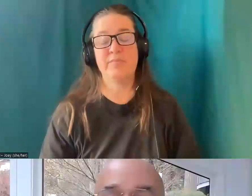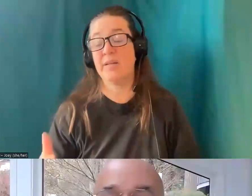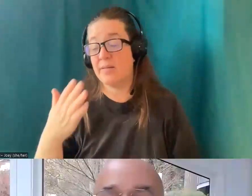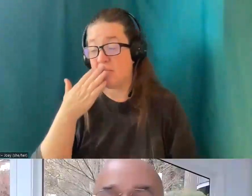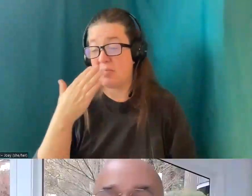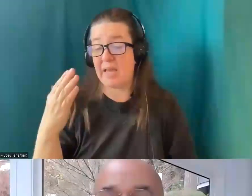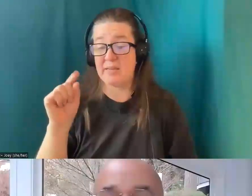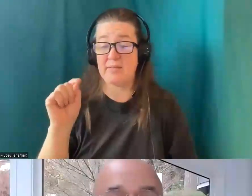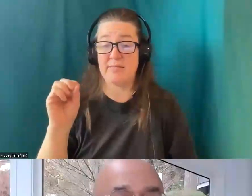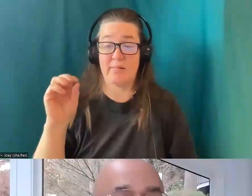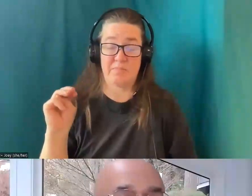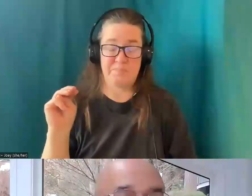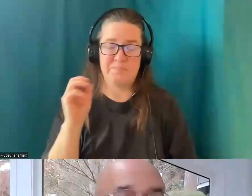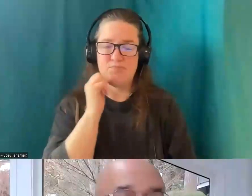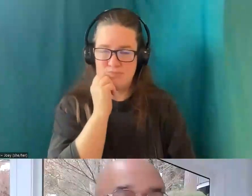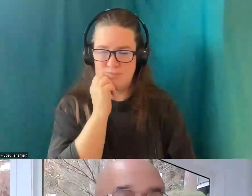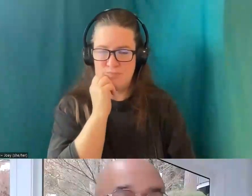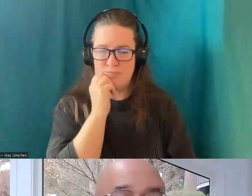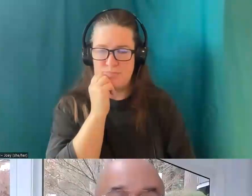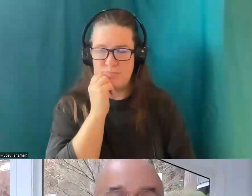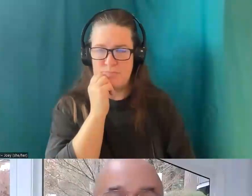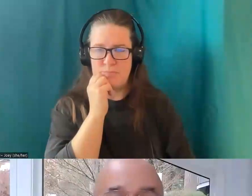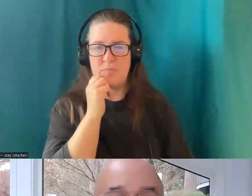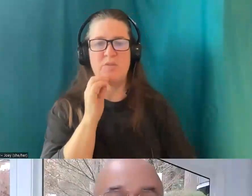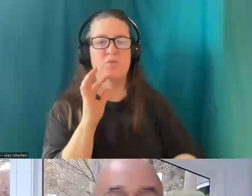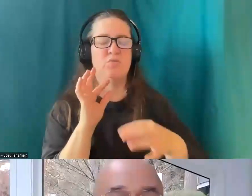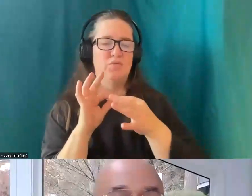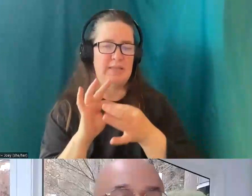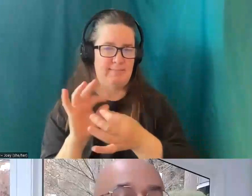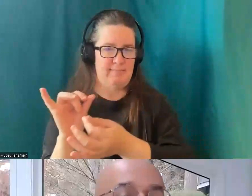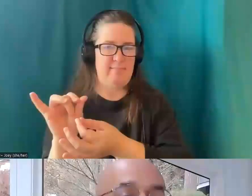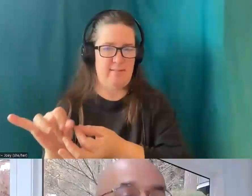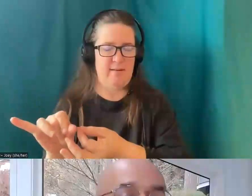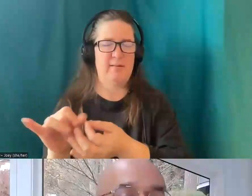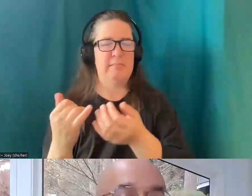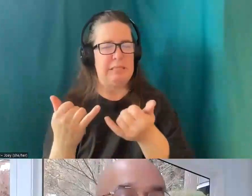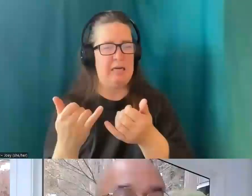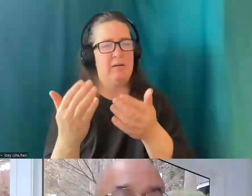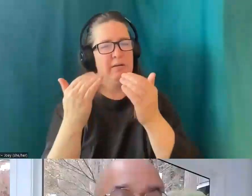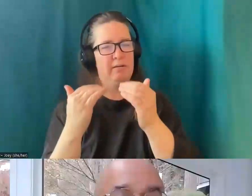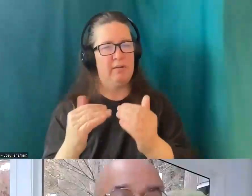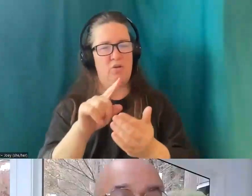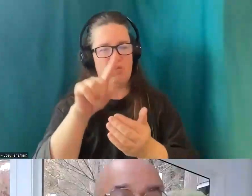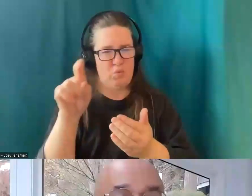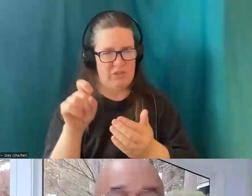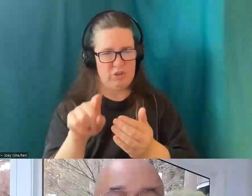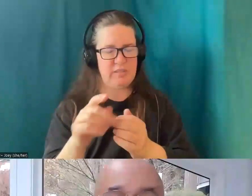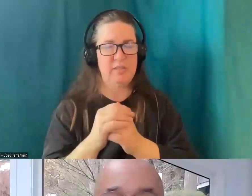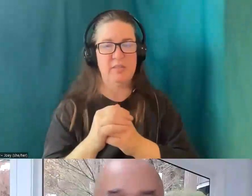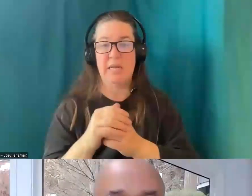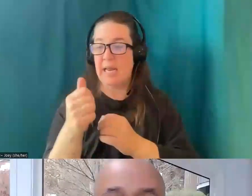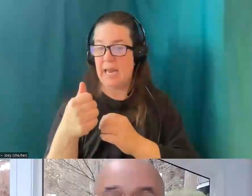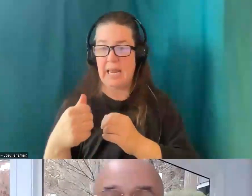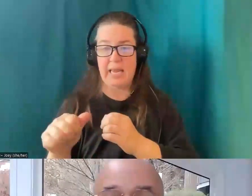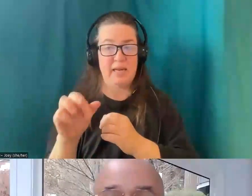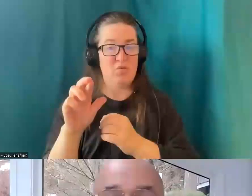In that vein about what funds can be used on, I think some folks might have a question. Are there any restrictions on what